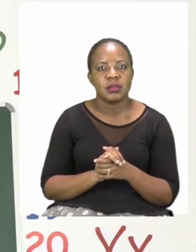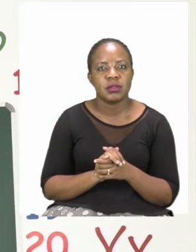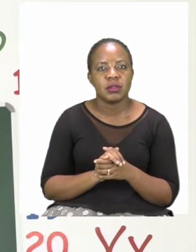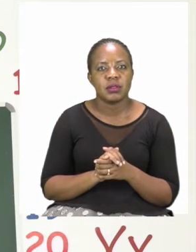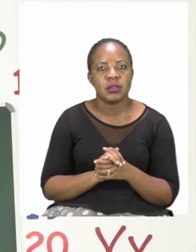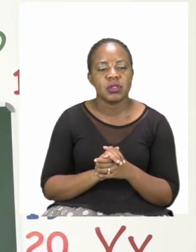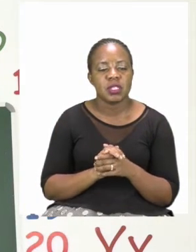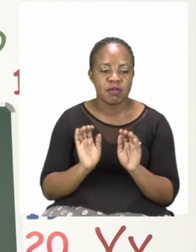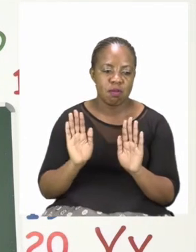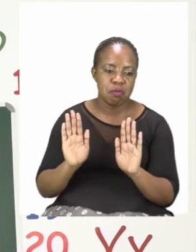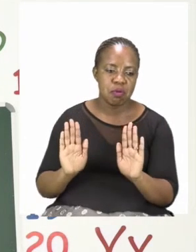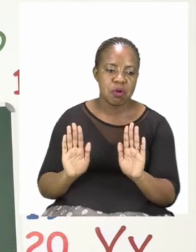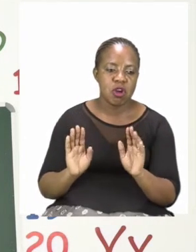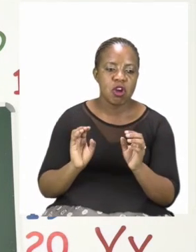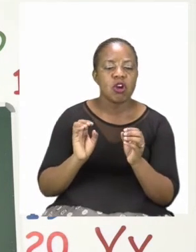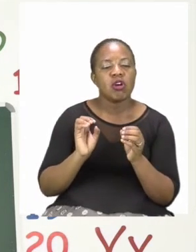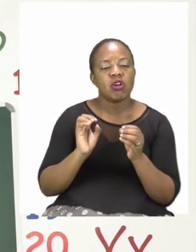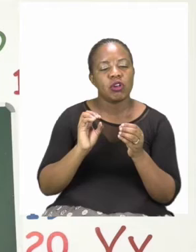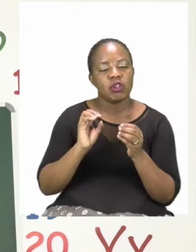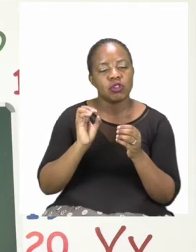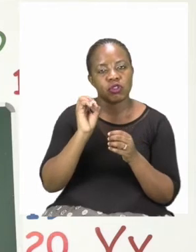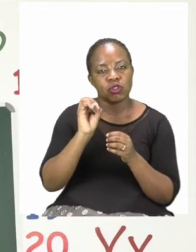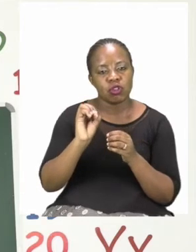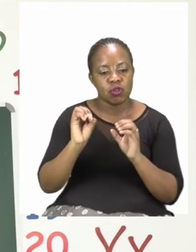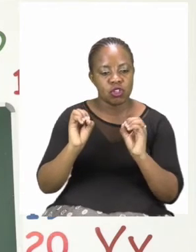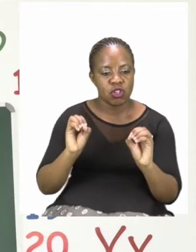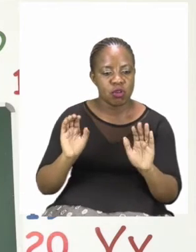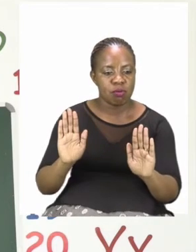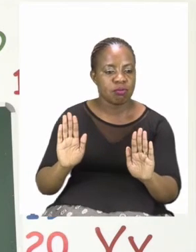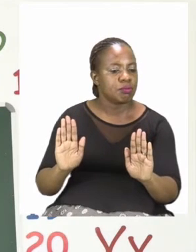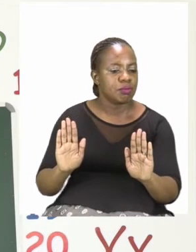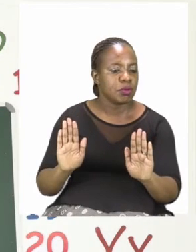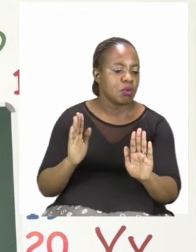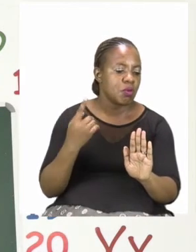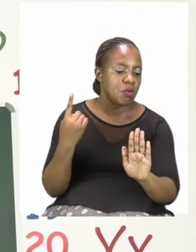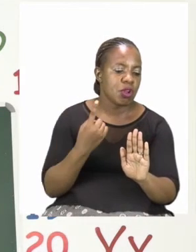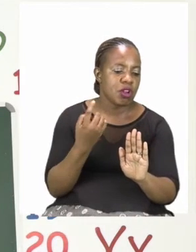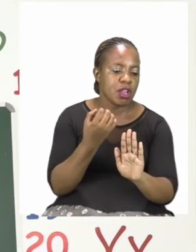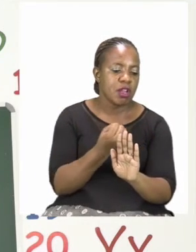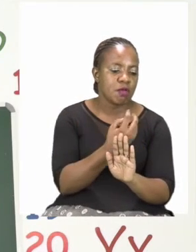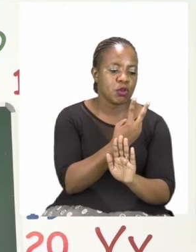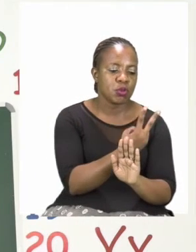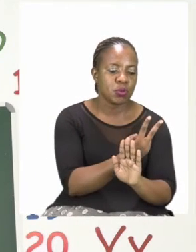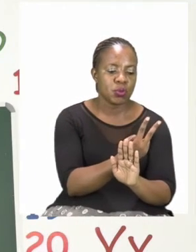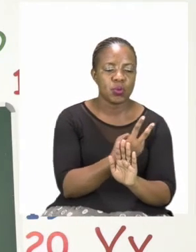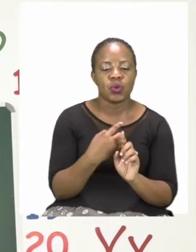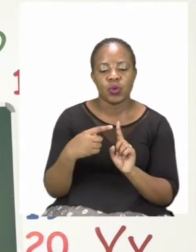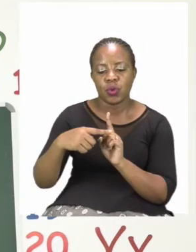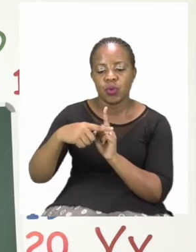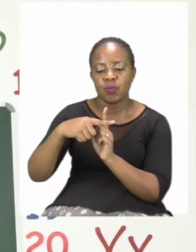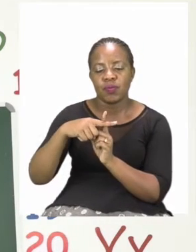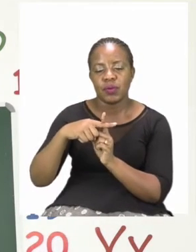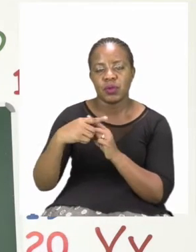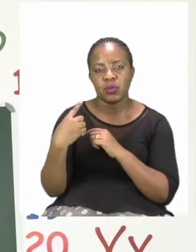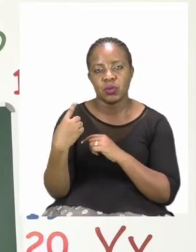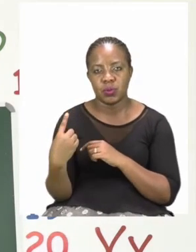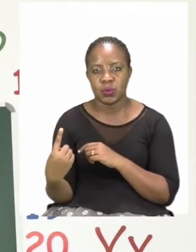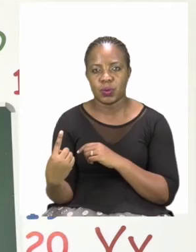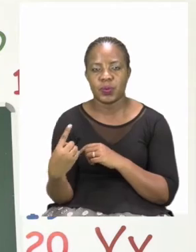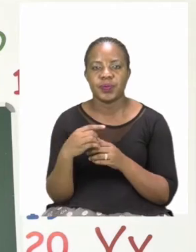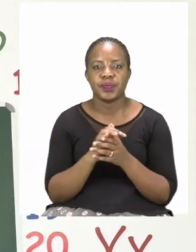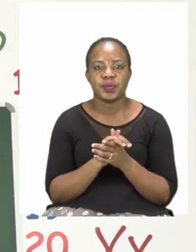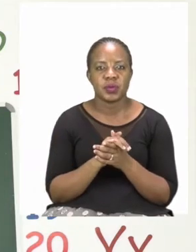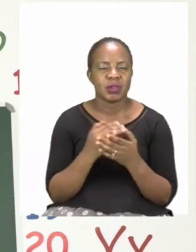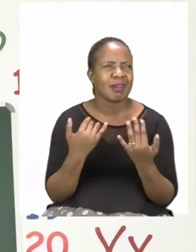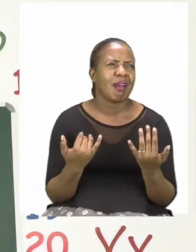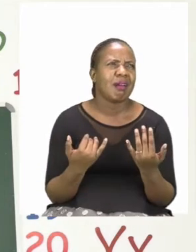cover our zeros, we now have 2 plus 1. And what is 2